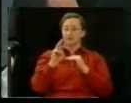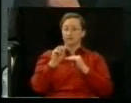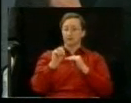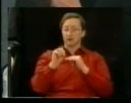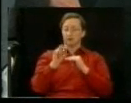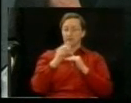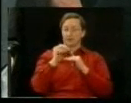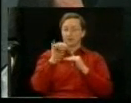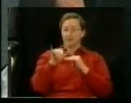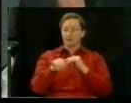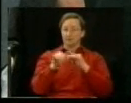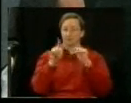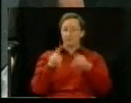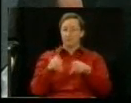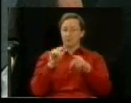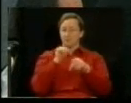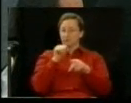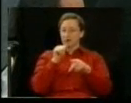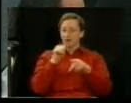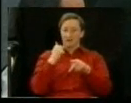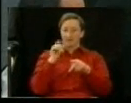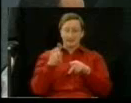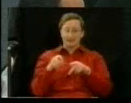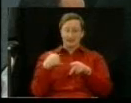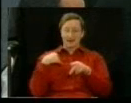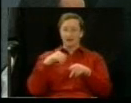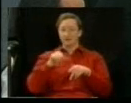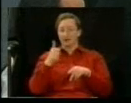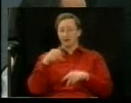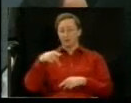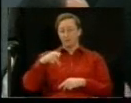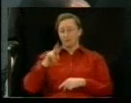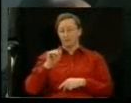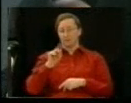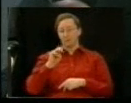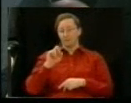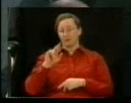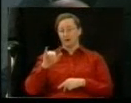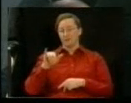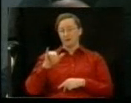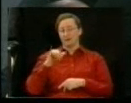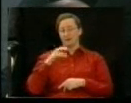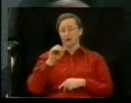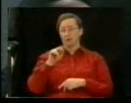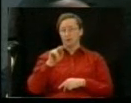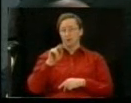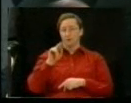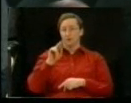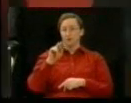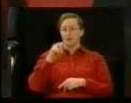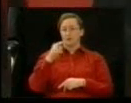be subject to going through another primary or general election in 2008.